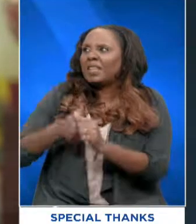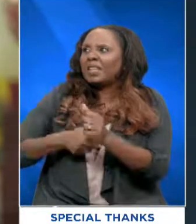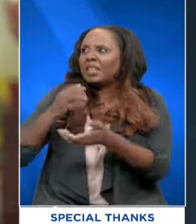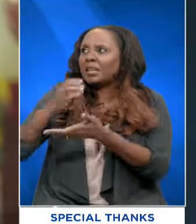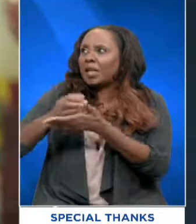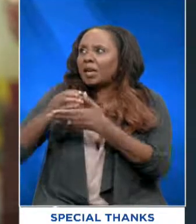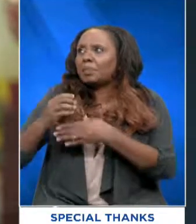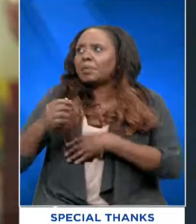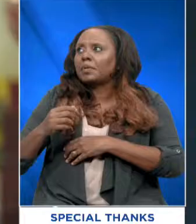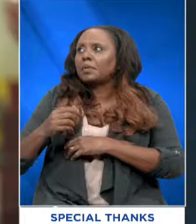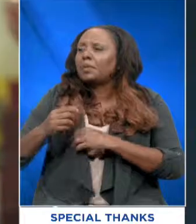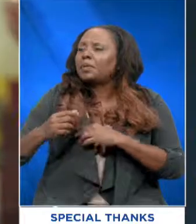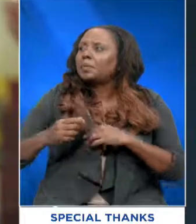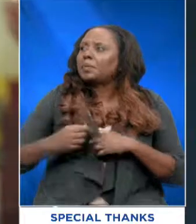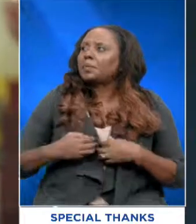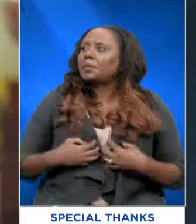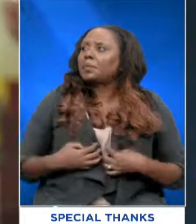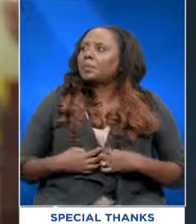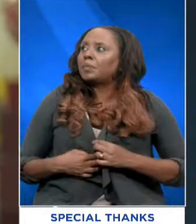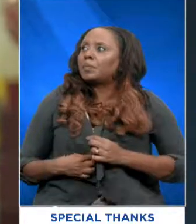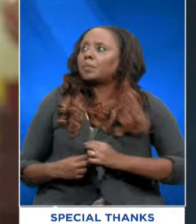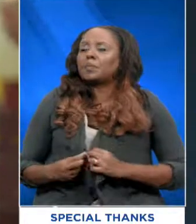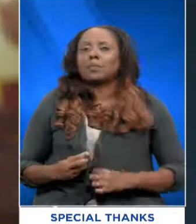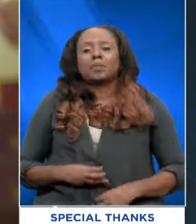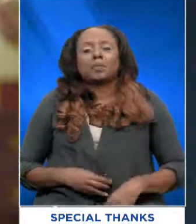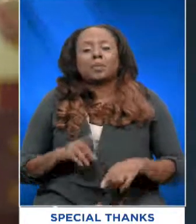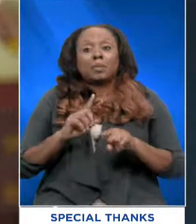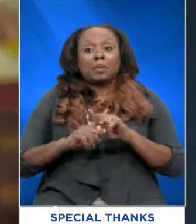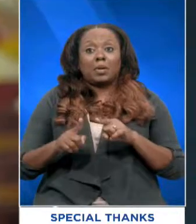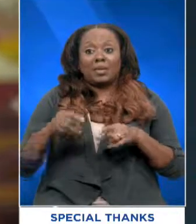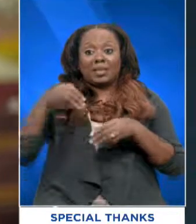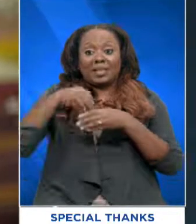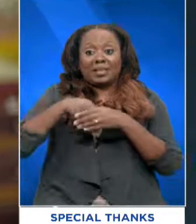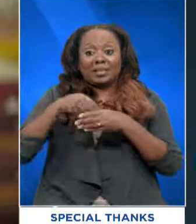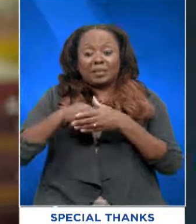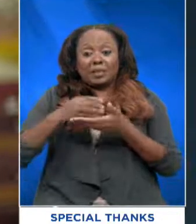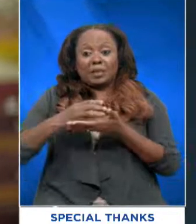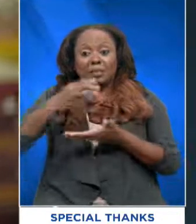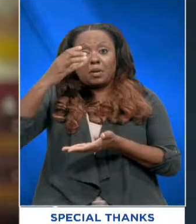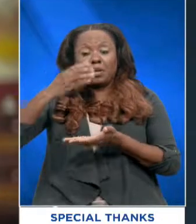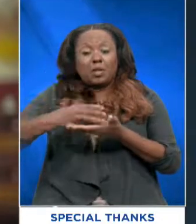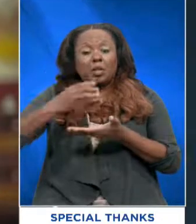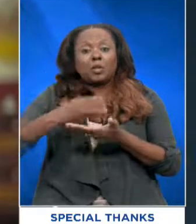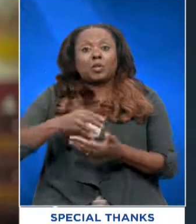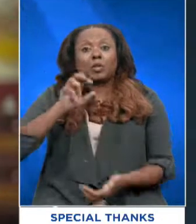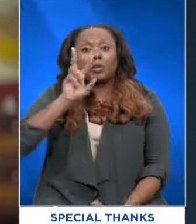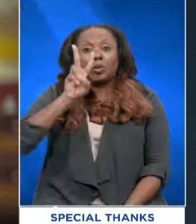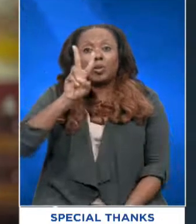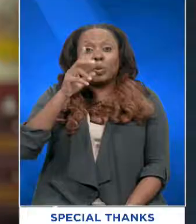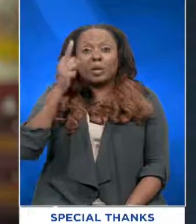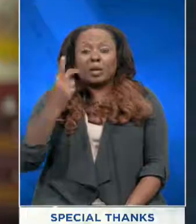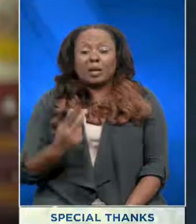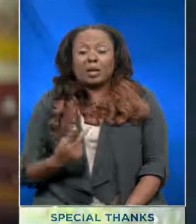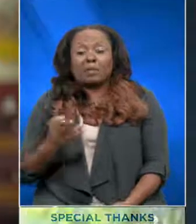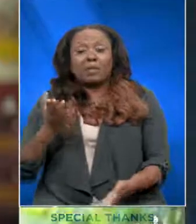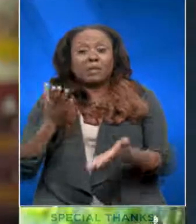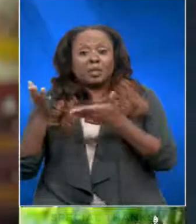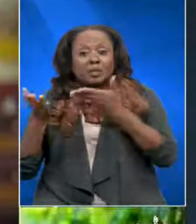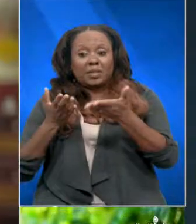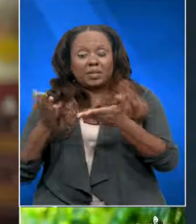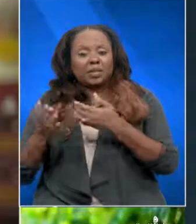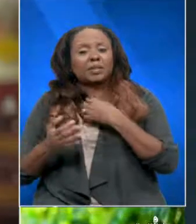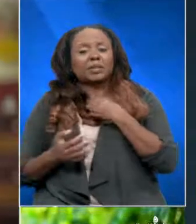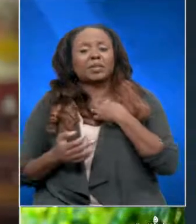about 2.5 servings inside this bottle. And they're telling you how much is